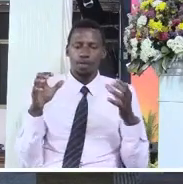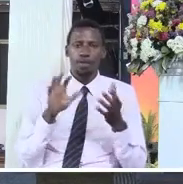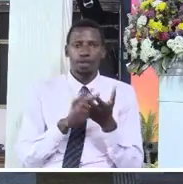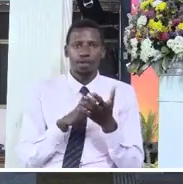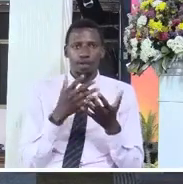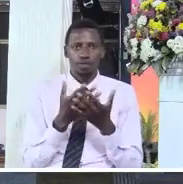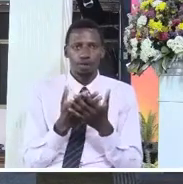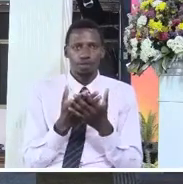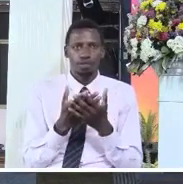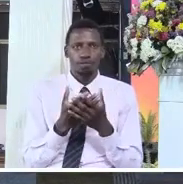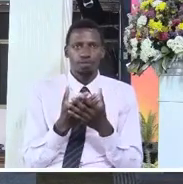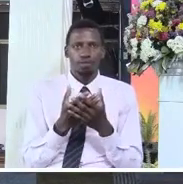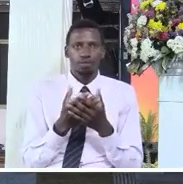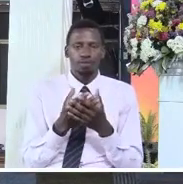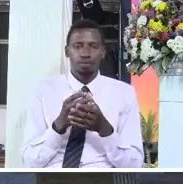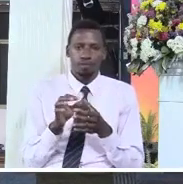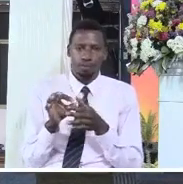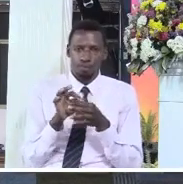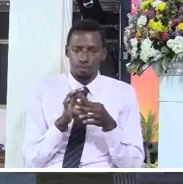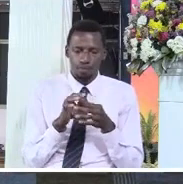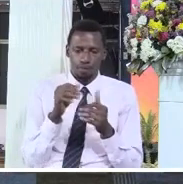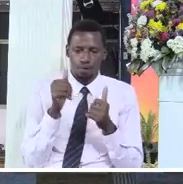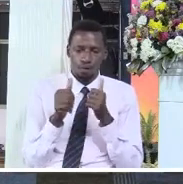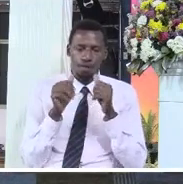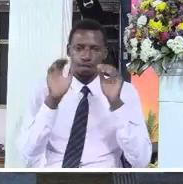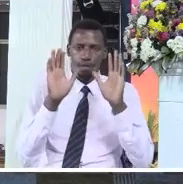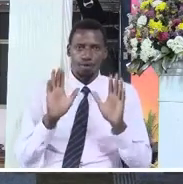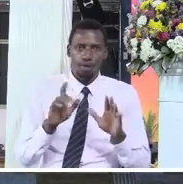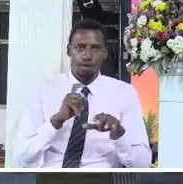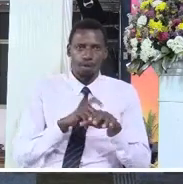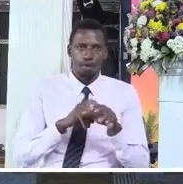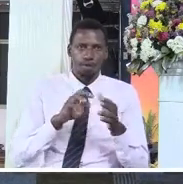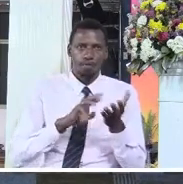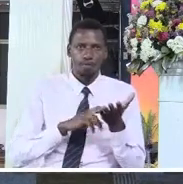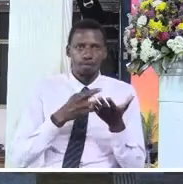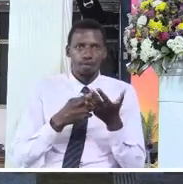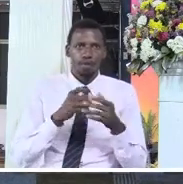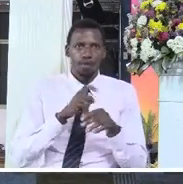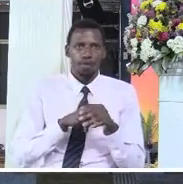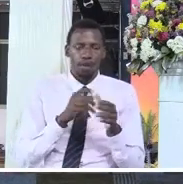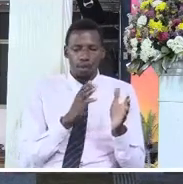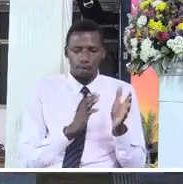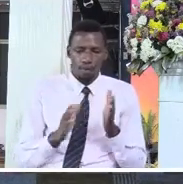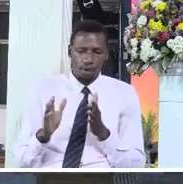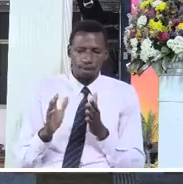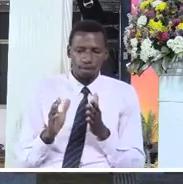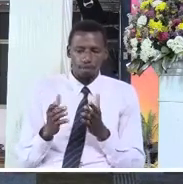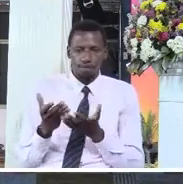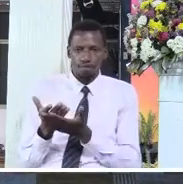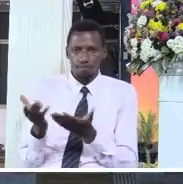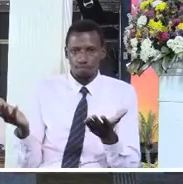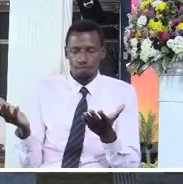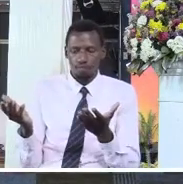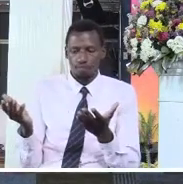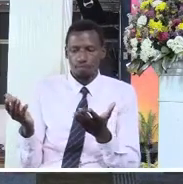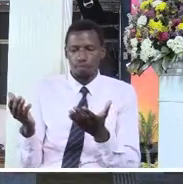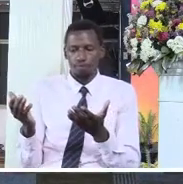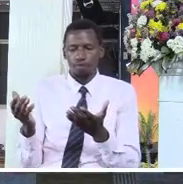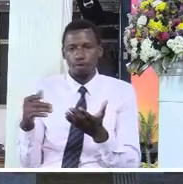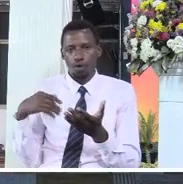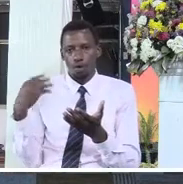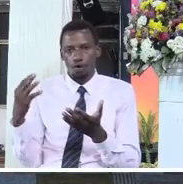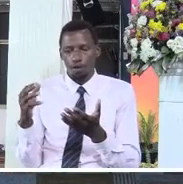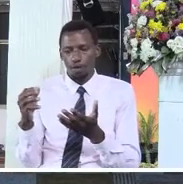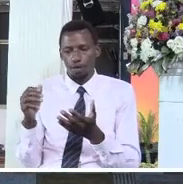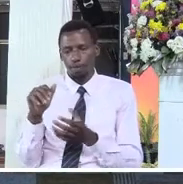very beneficial in terms of resources. Whenever you're planning for anything, associates will always come in to support.